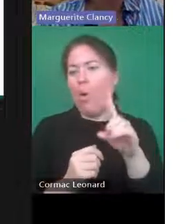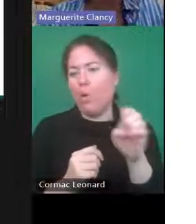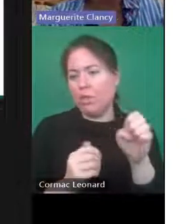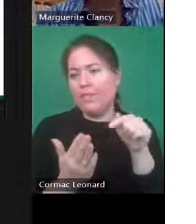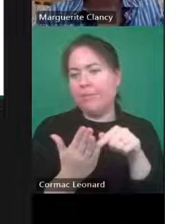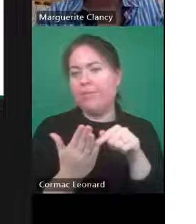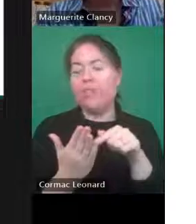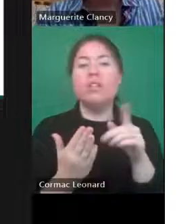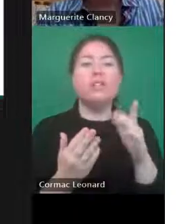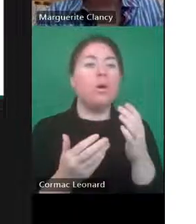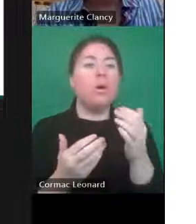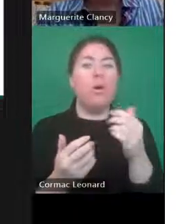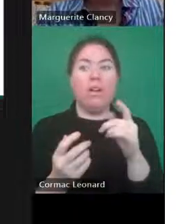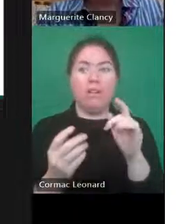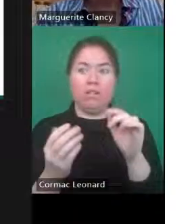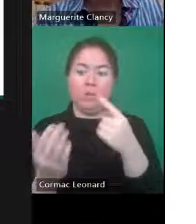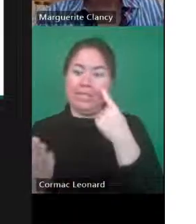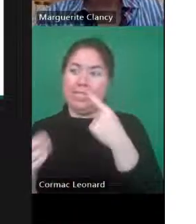provided.